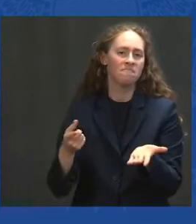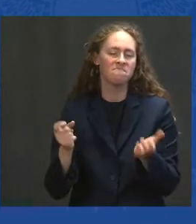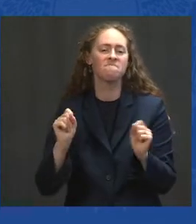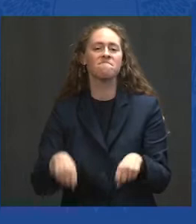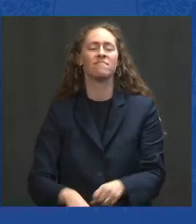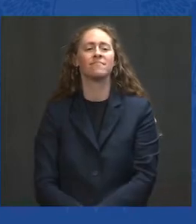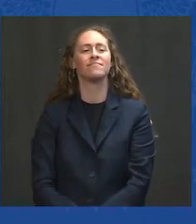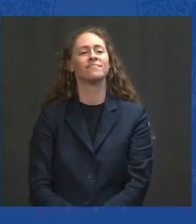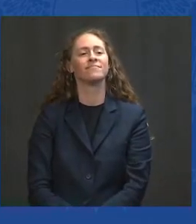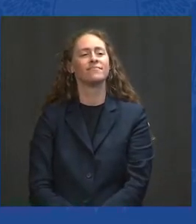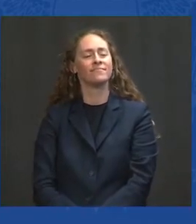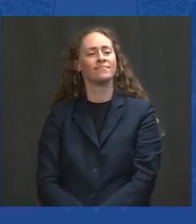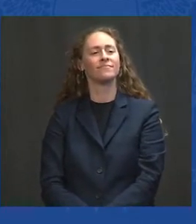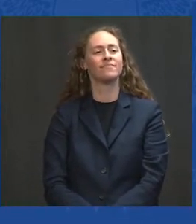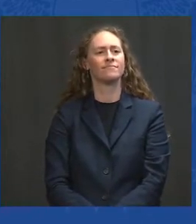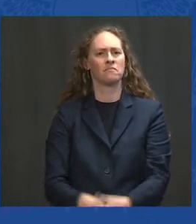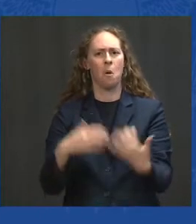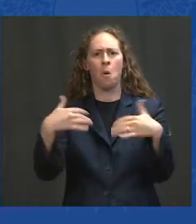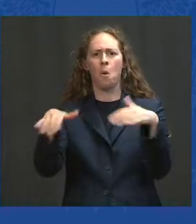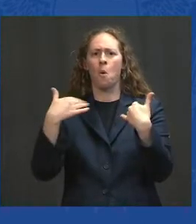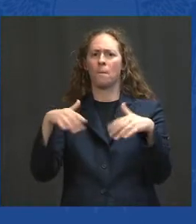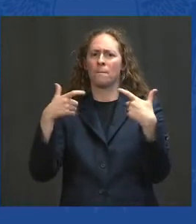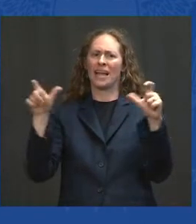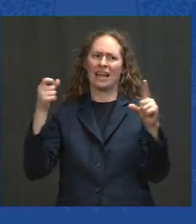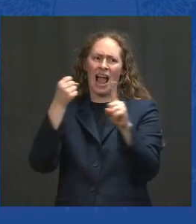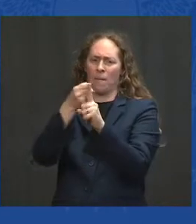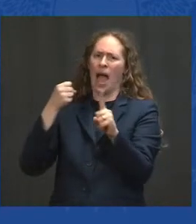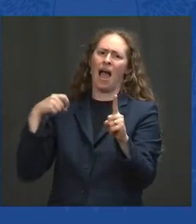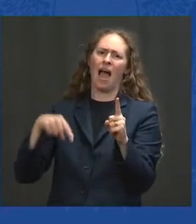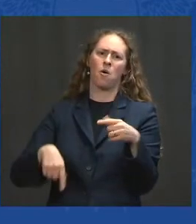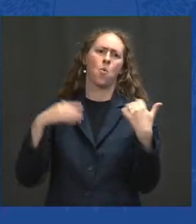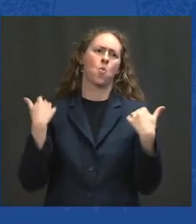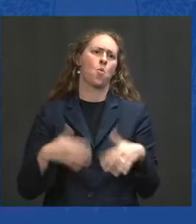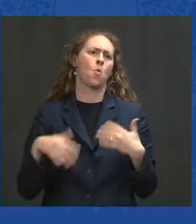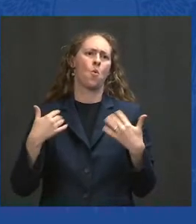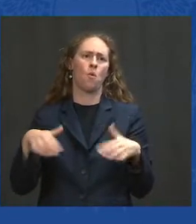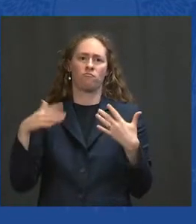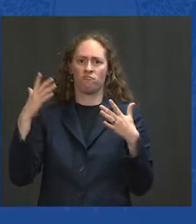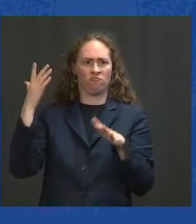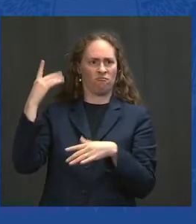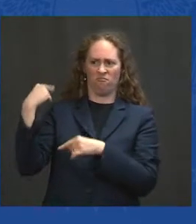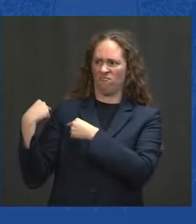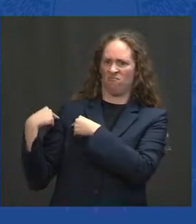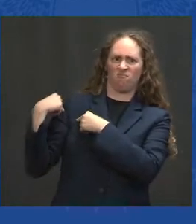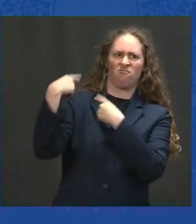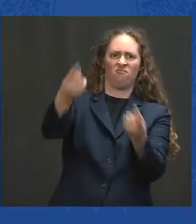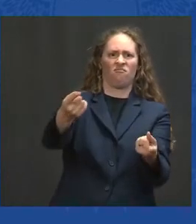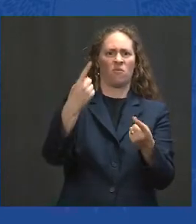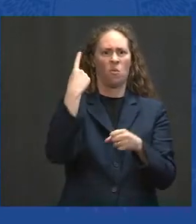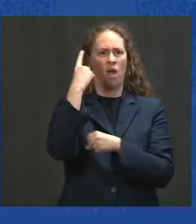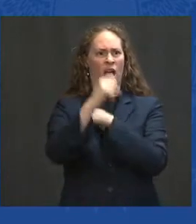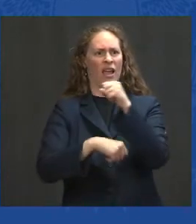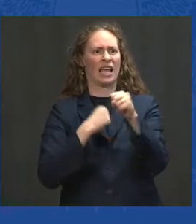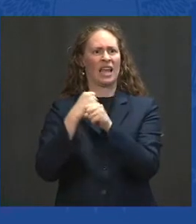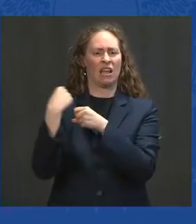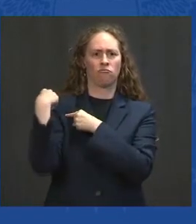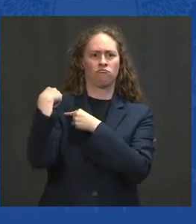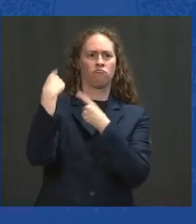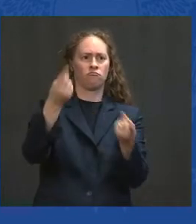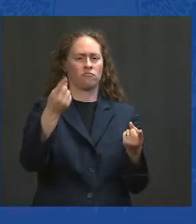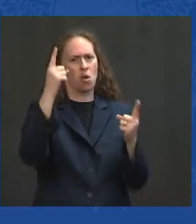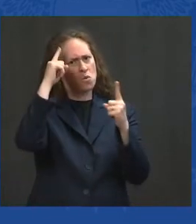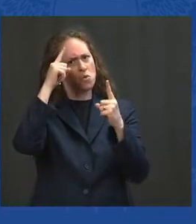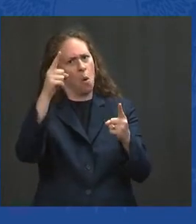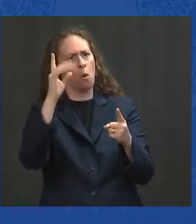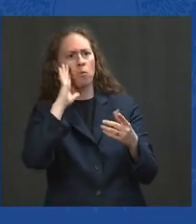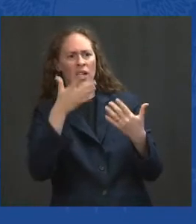transformative this would be the largest ever one-year decrease in child poverty in the